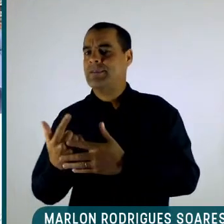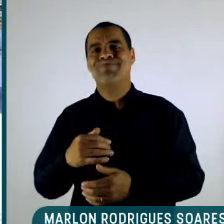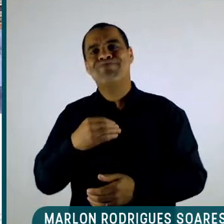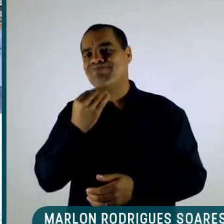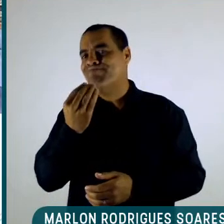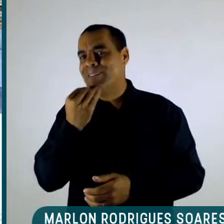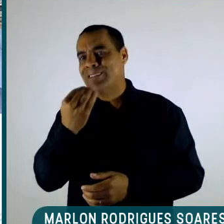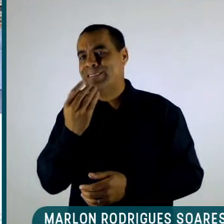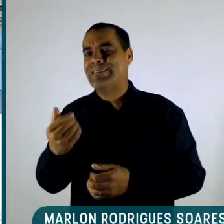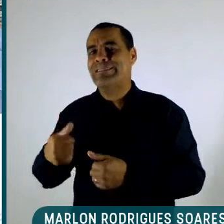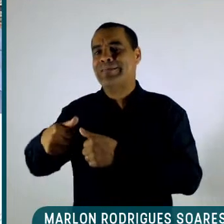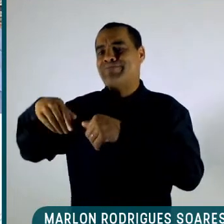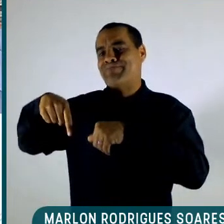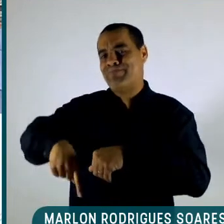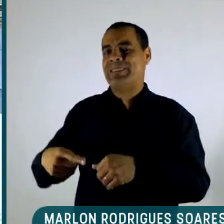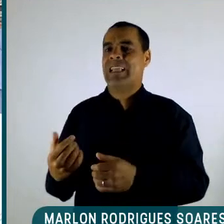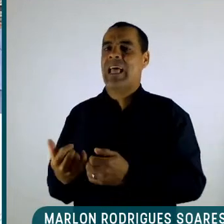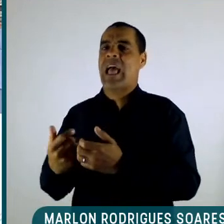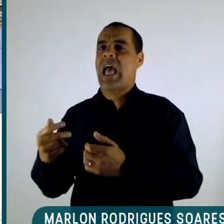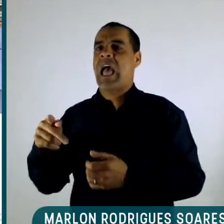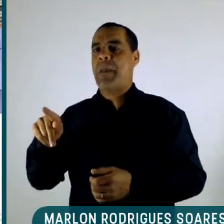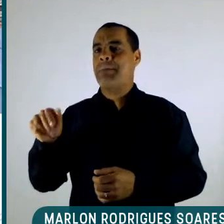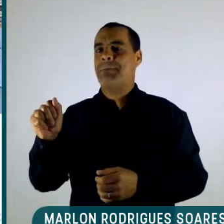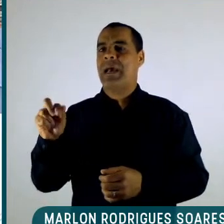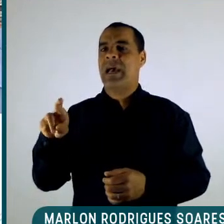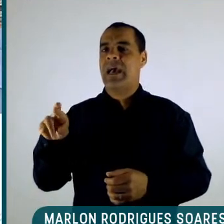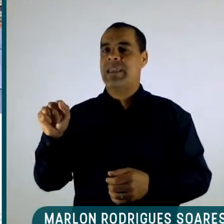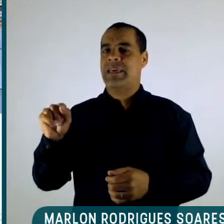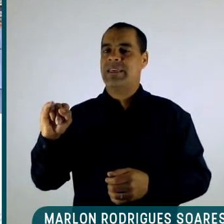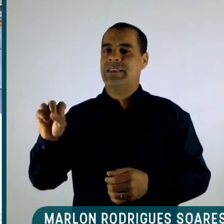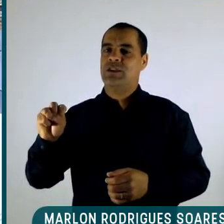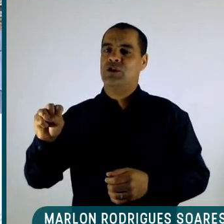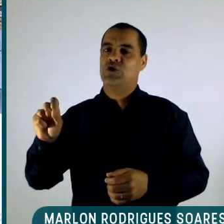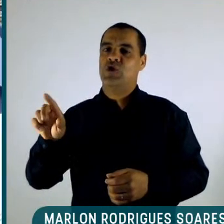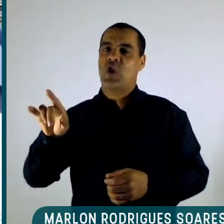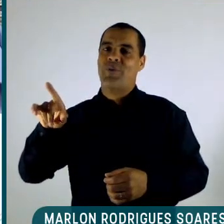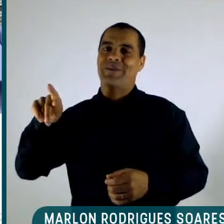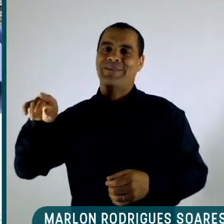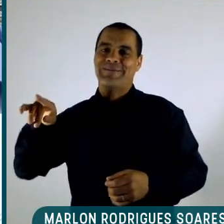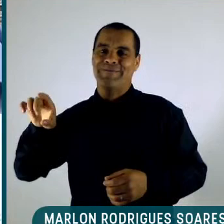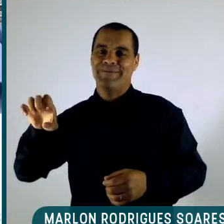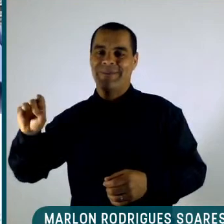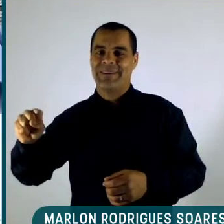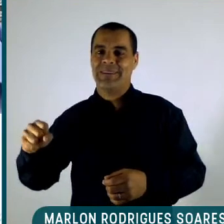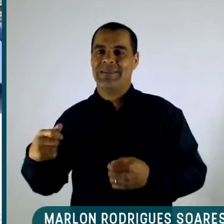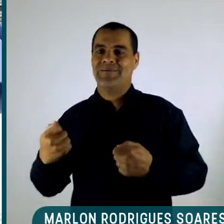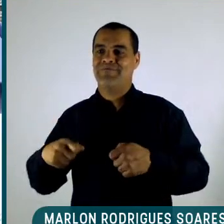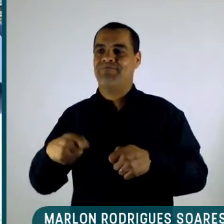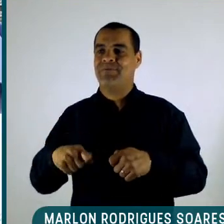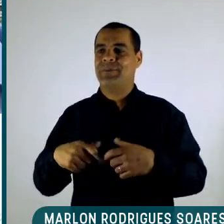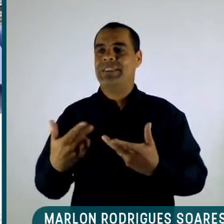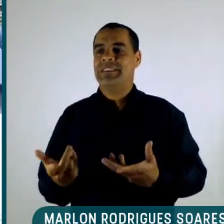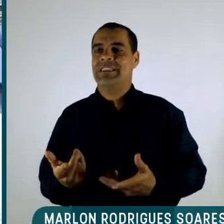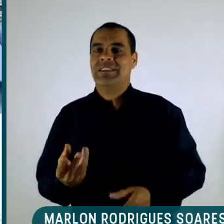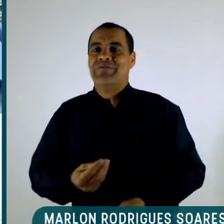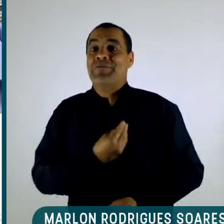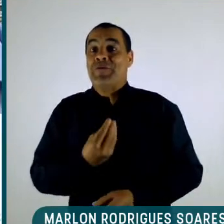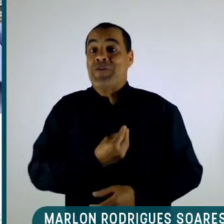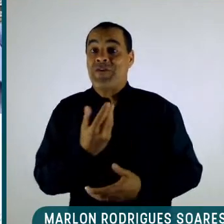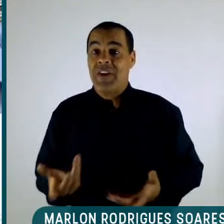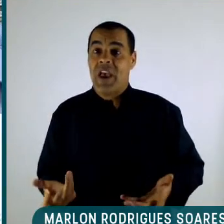with a company, I say it doesn't have to come from out of Paraisópolis. It has to be